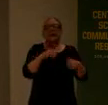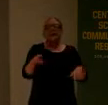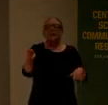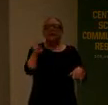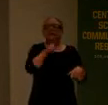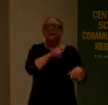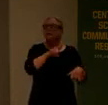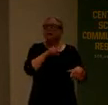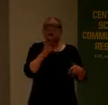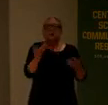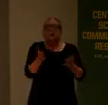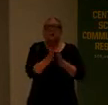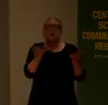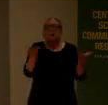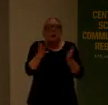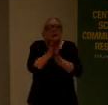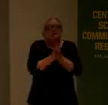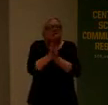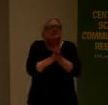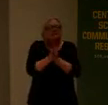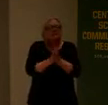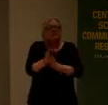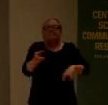that gets you up in the morning.